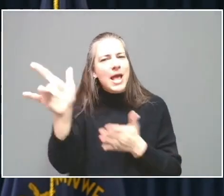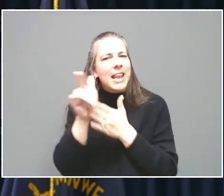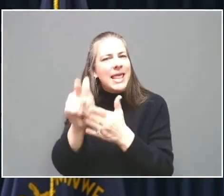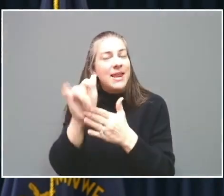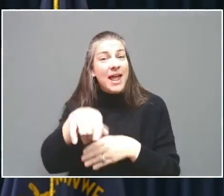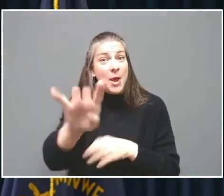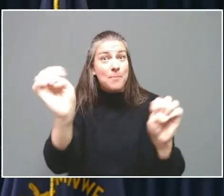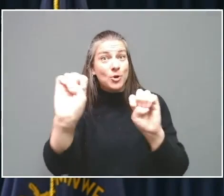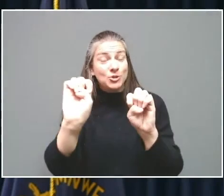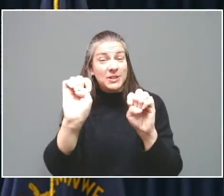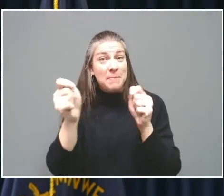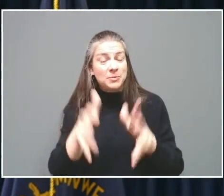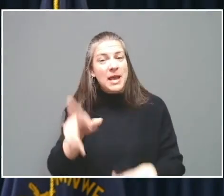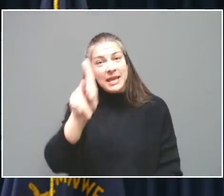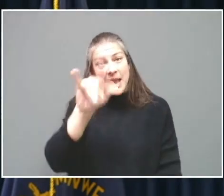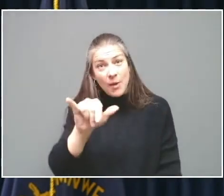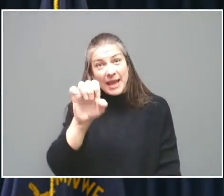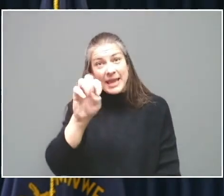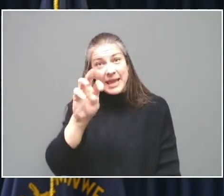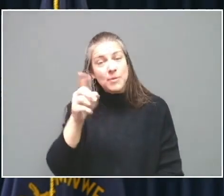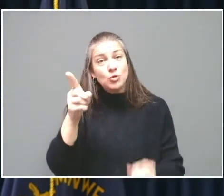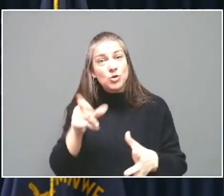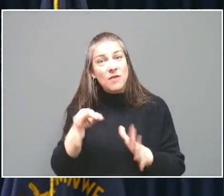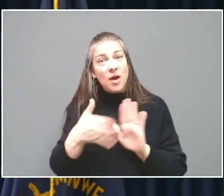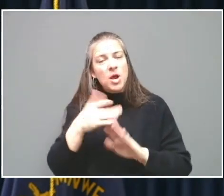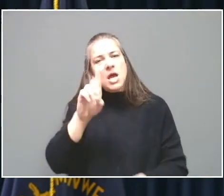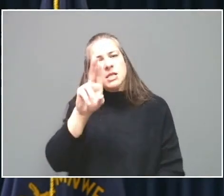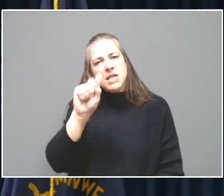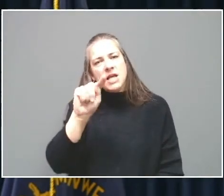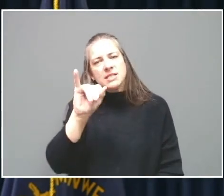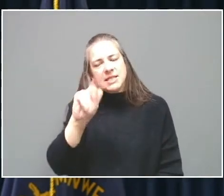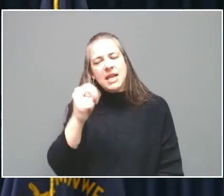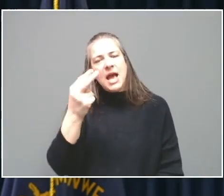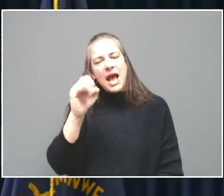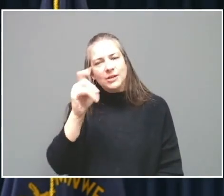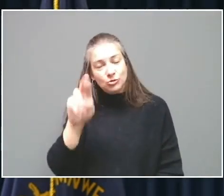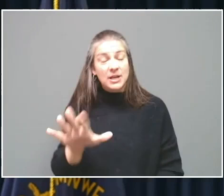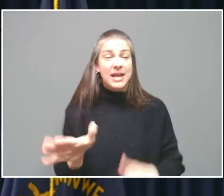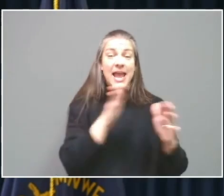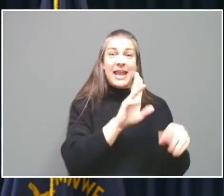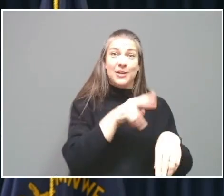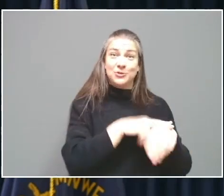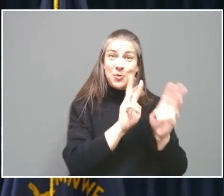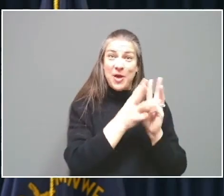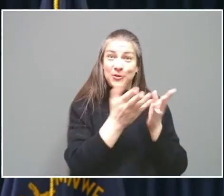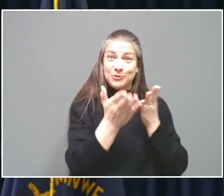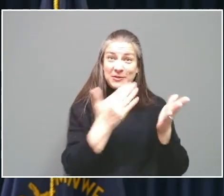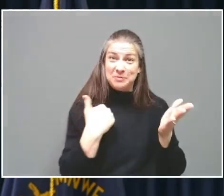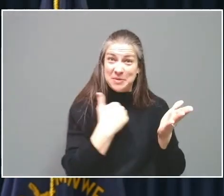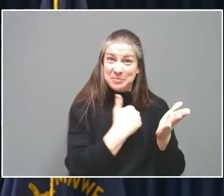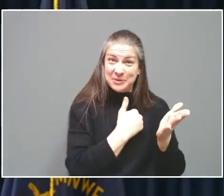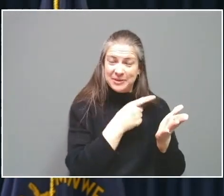including KYEM Director of Operations, Dustin Heiser, the National Weather Service members, and they are